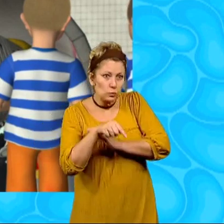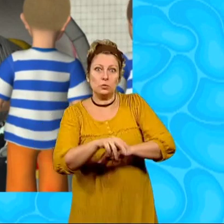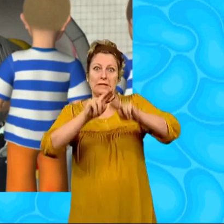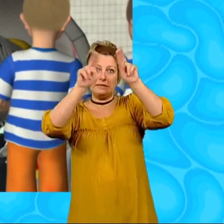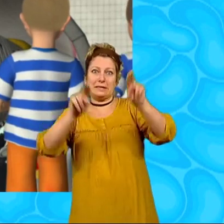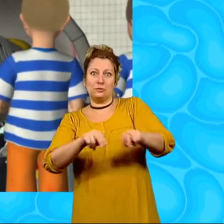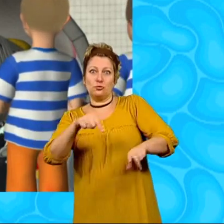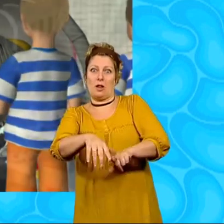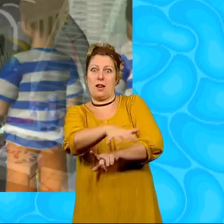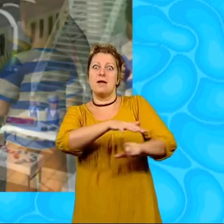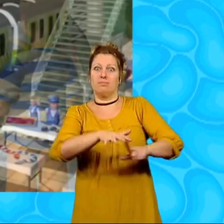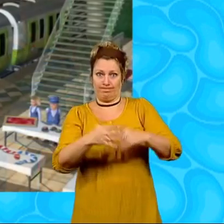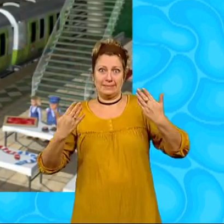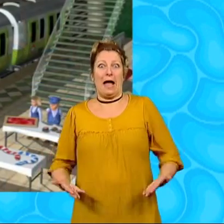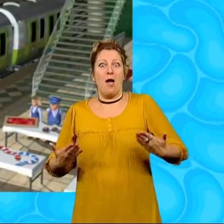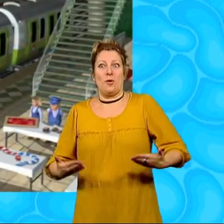away.